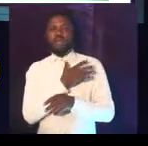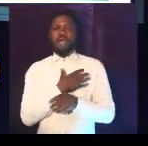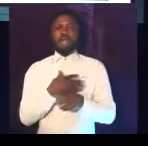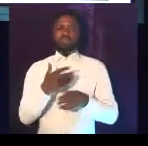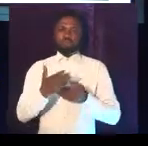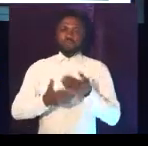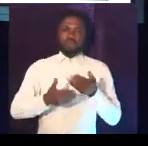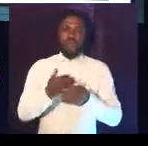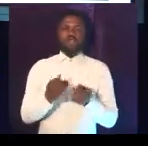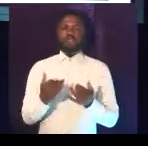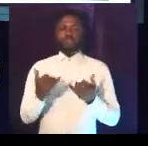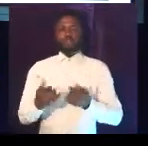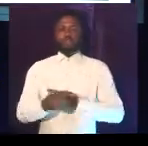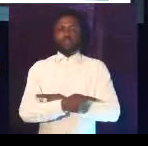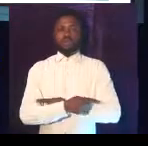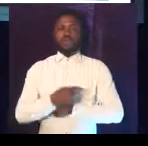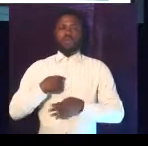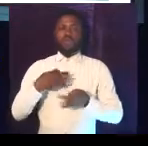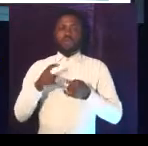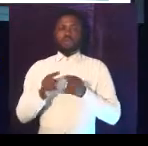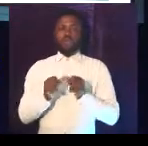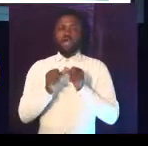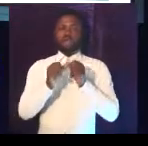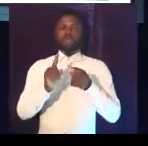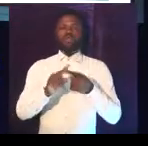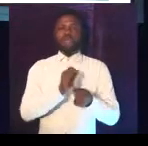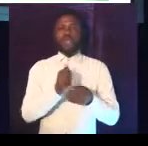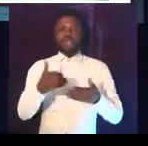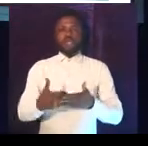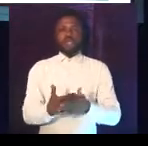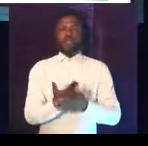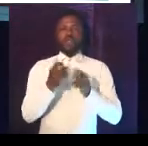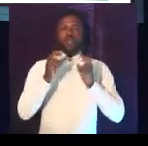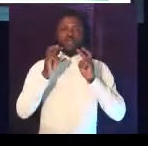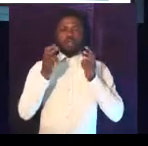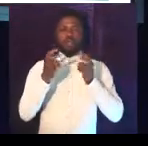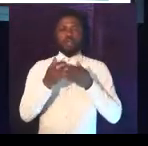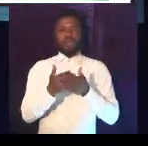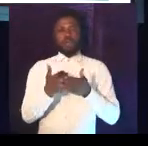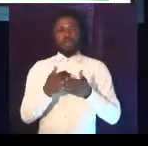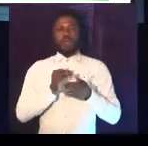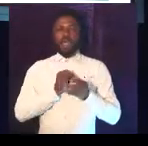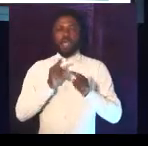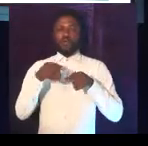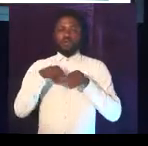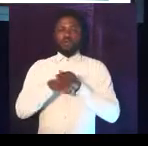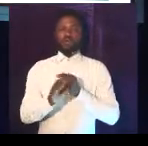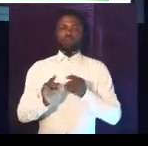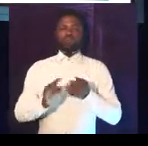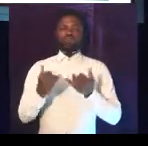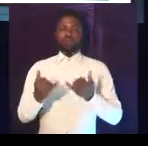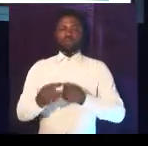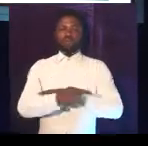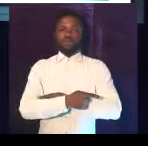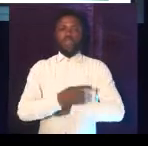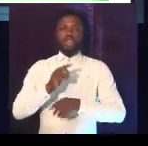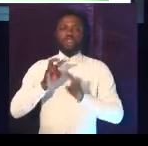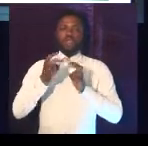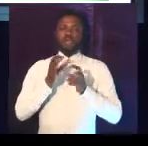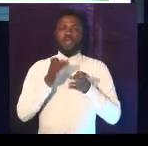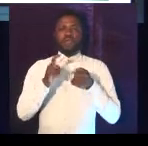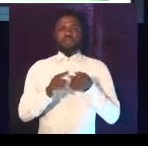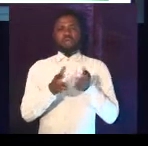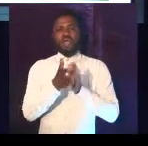ethnic, and so on. Today, we are moving on to a new topic. Before I go into today's